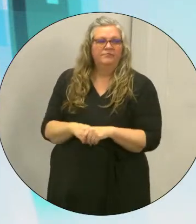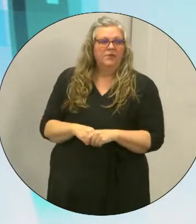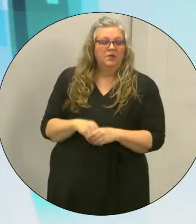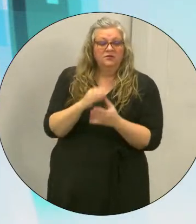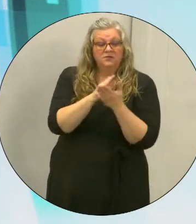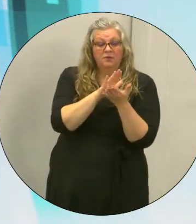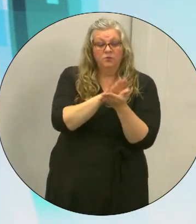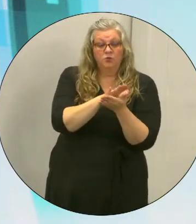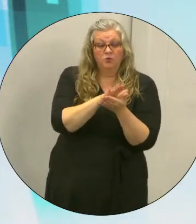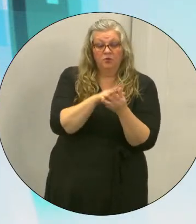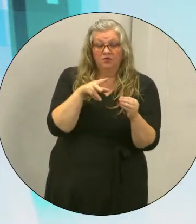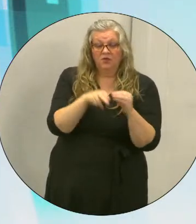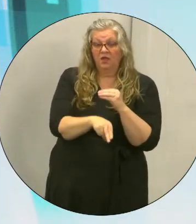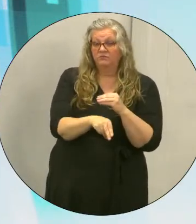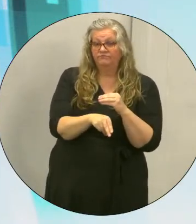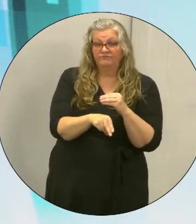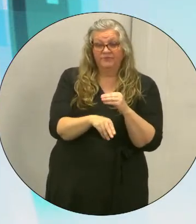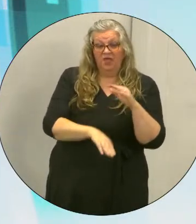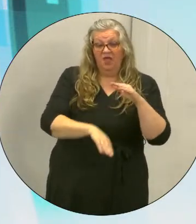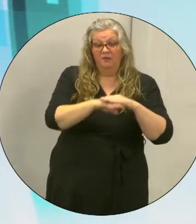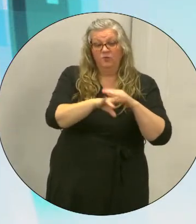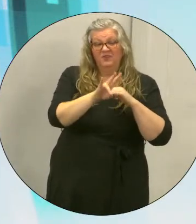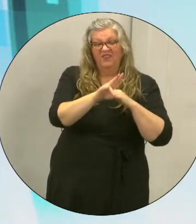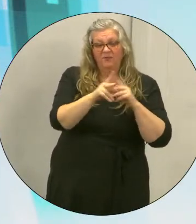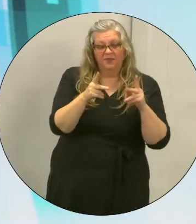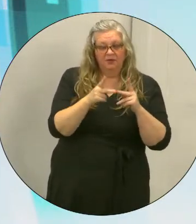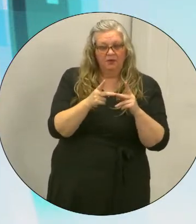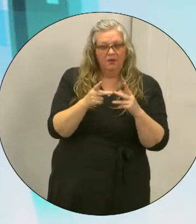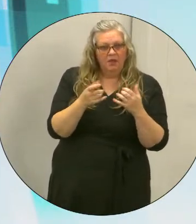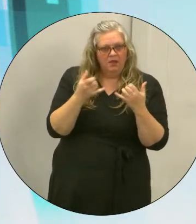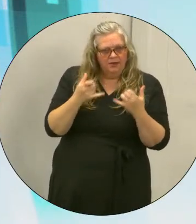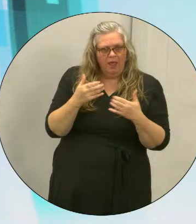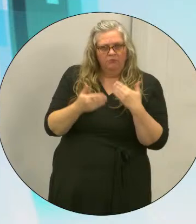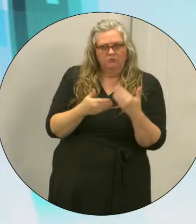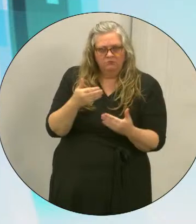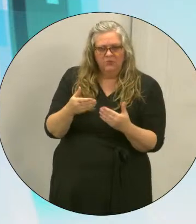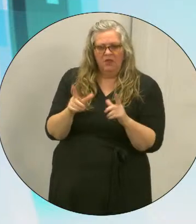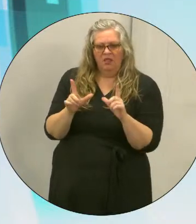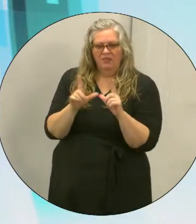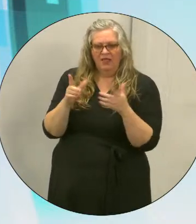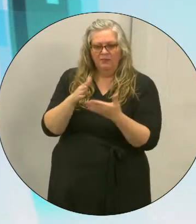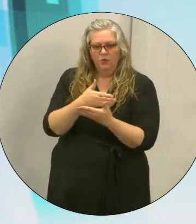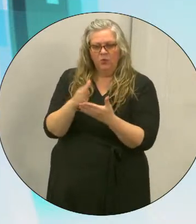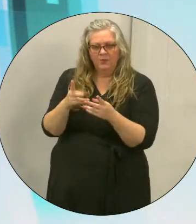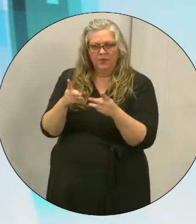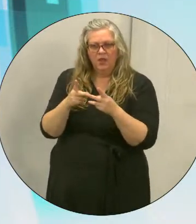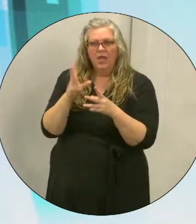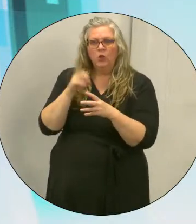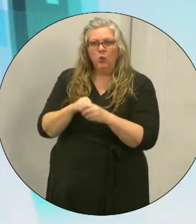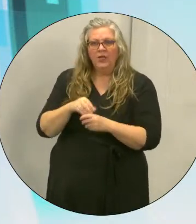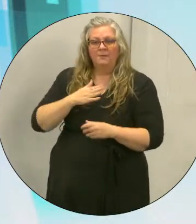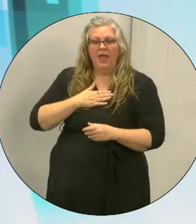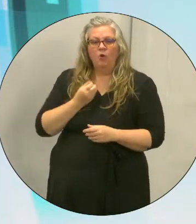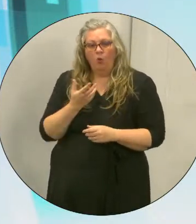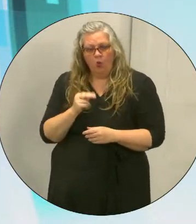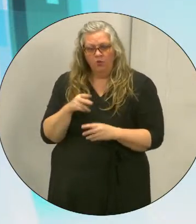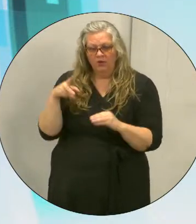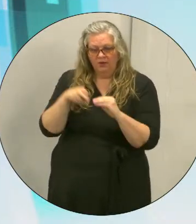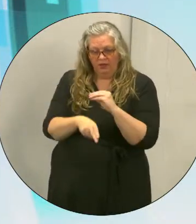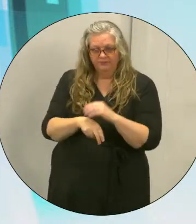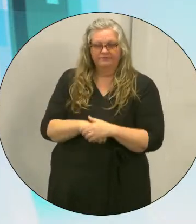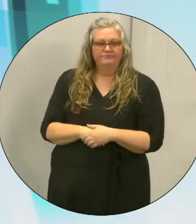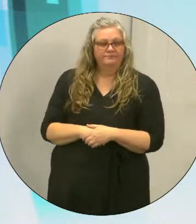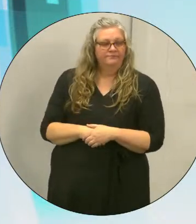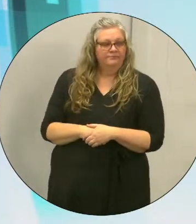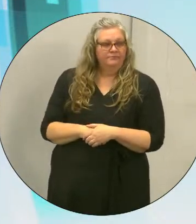been asked to cut up to 7 positions. With this in effect now, suddenly licensed music positions, including my own, have been cut from the school for next